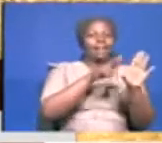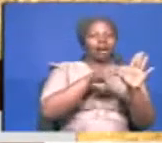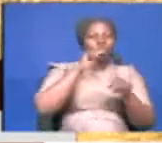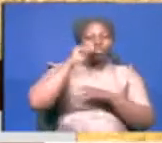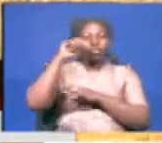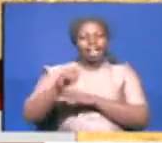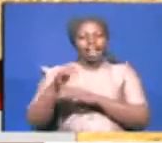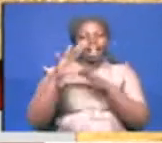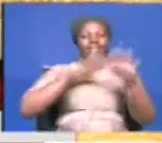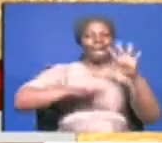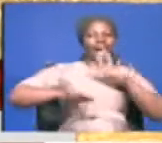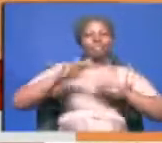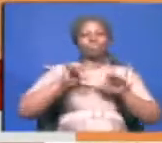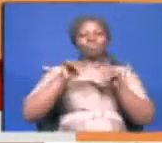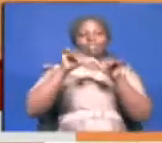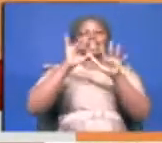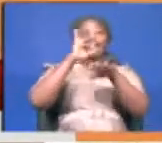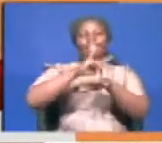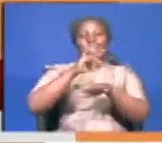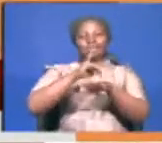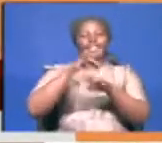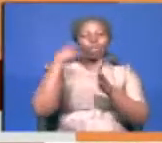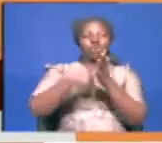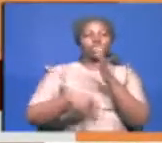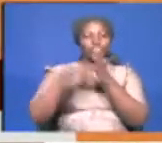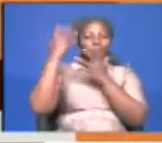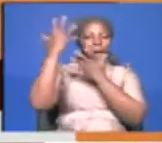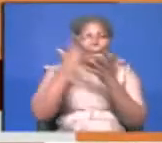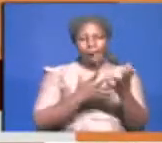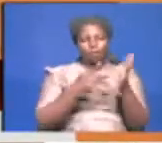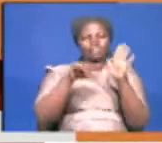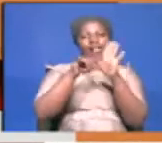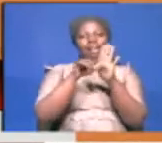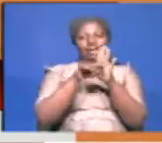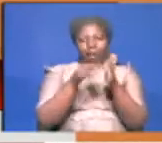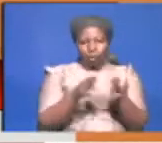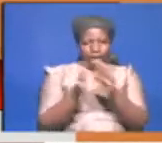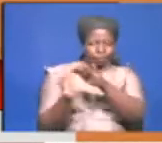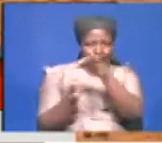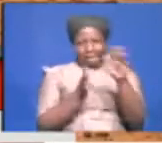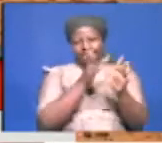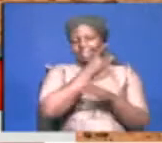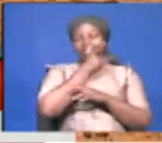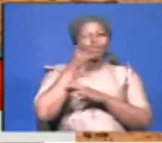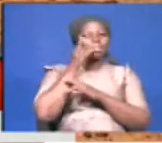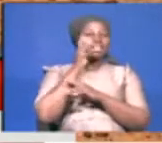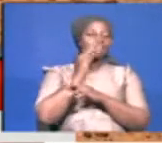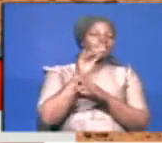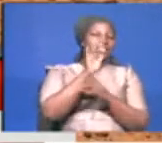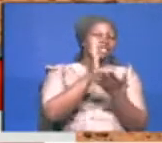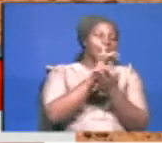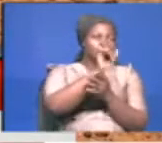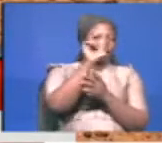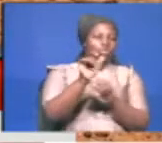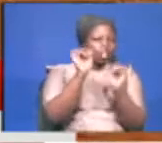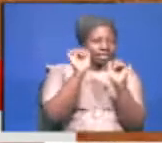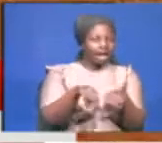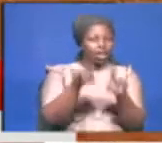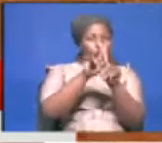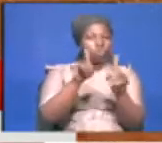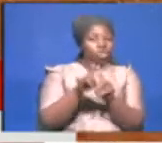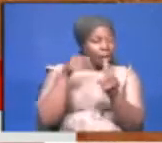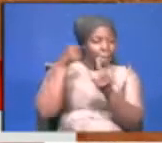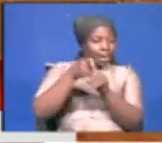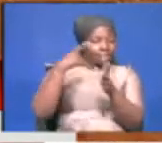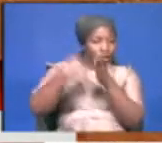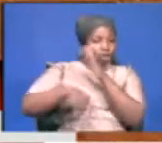negatively affect the cost of imports. In addition, drought being experienced in some regions could impact on the cost of electricity,